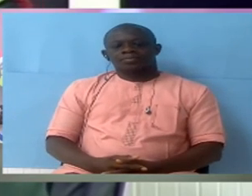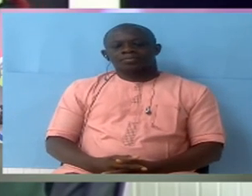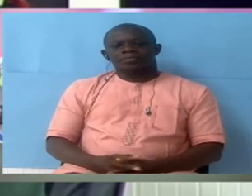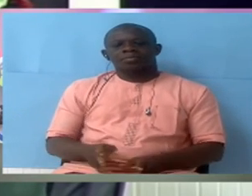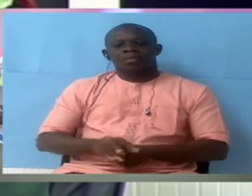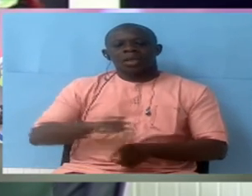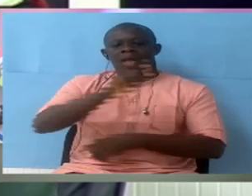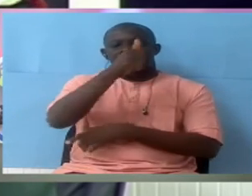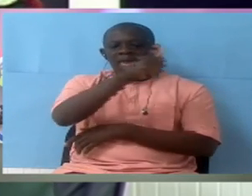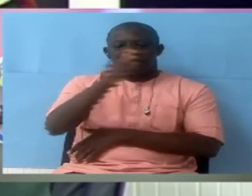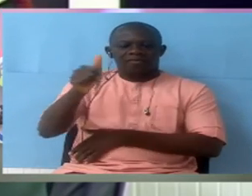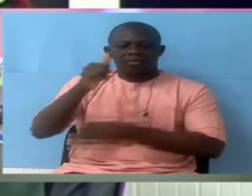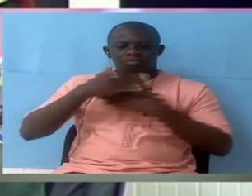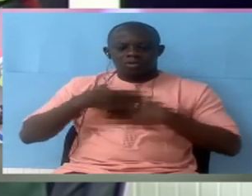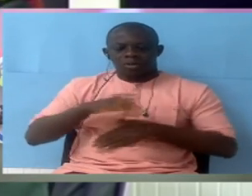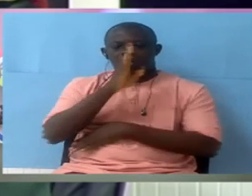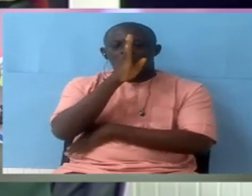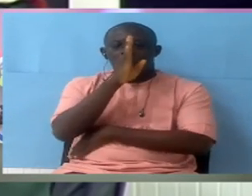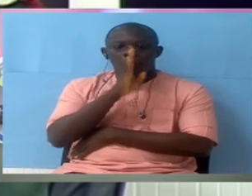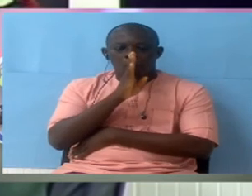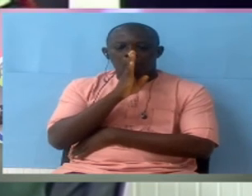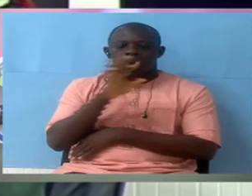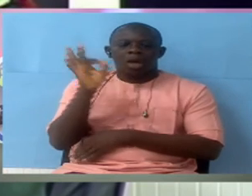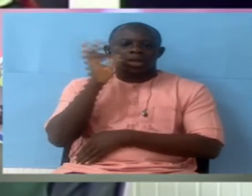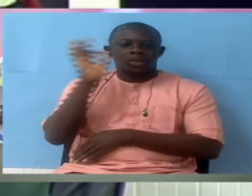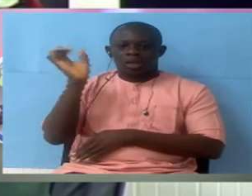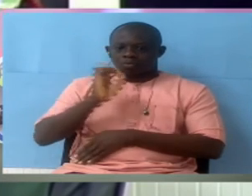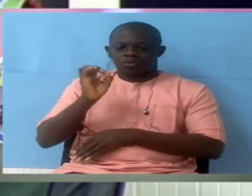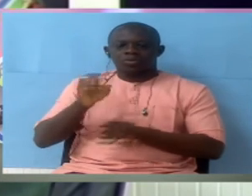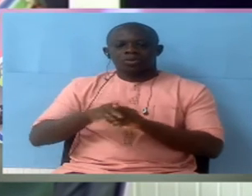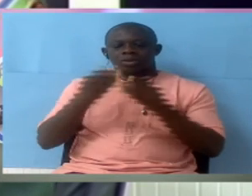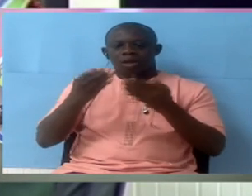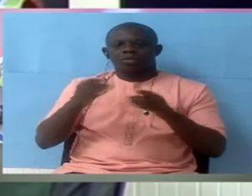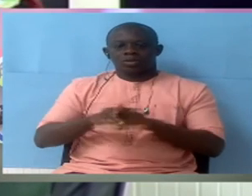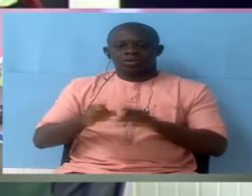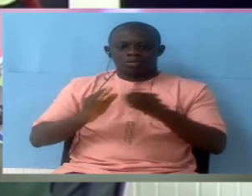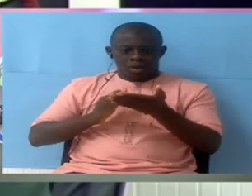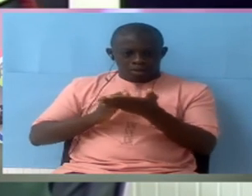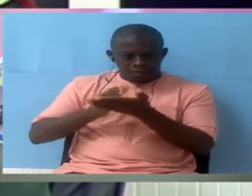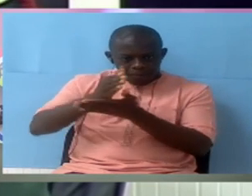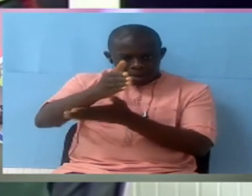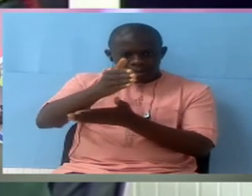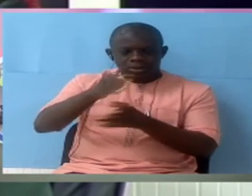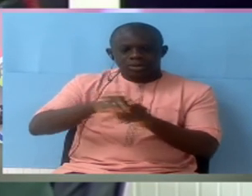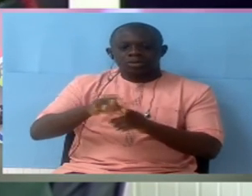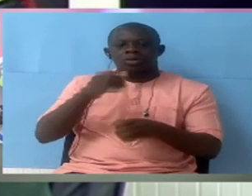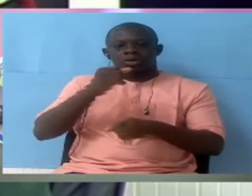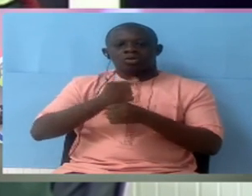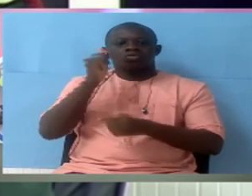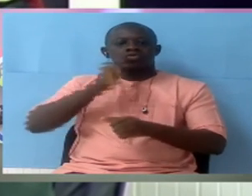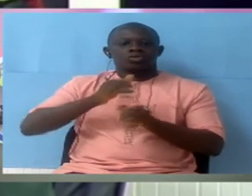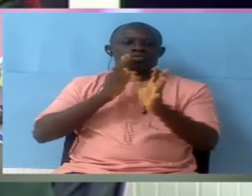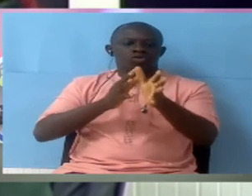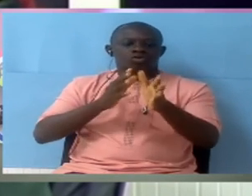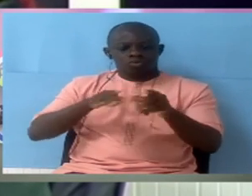And everyone was quiet. Ñeppangi ne tek. So we continued, we bypassed the traffic. Ñu dal di romba traffic bi mutu yi.